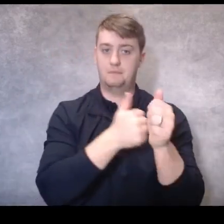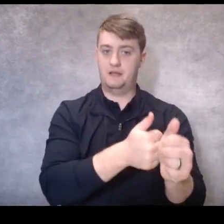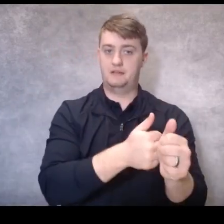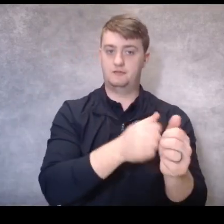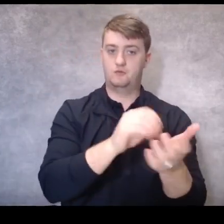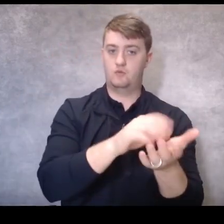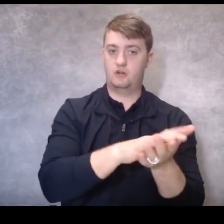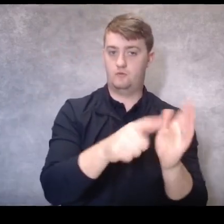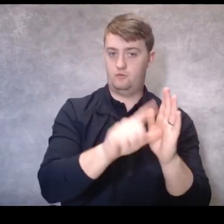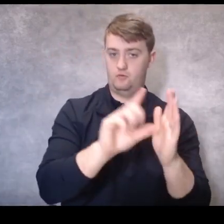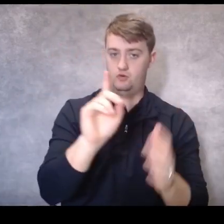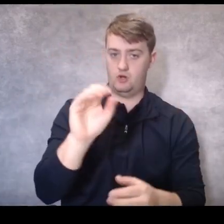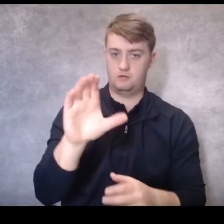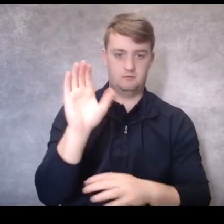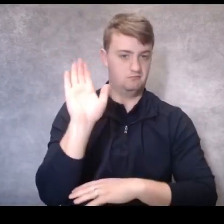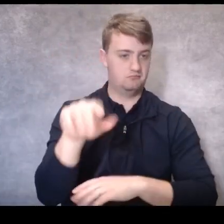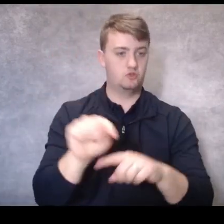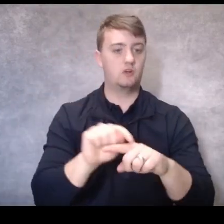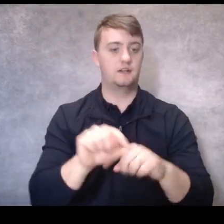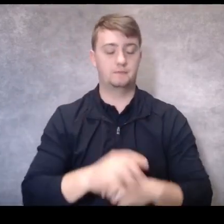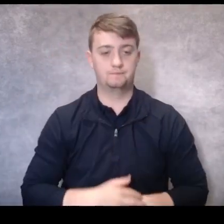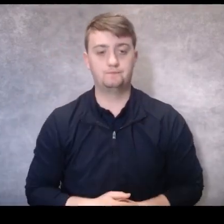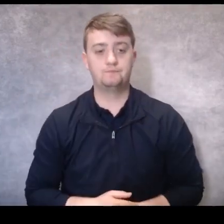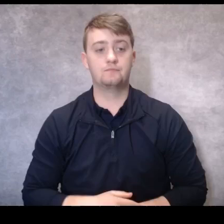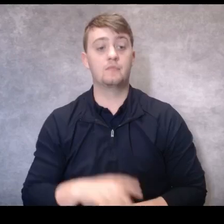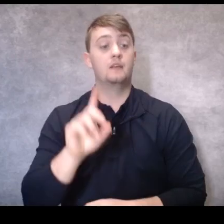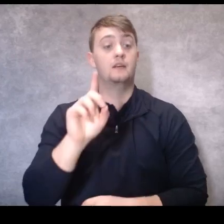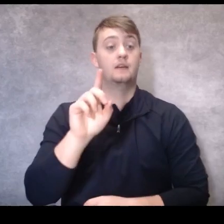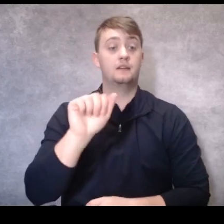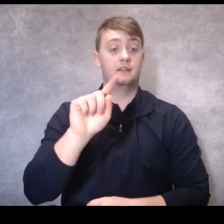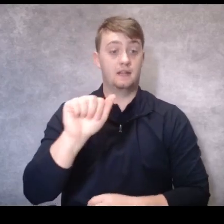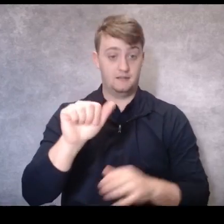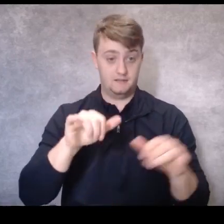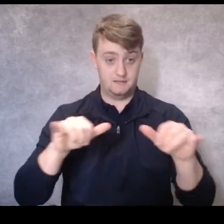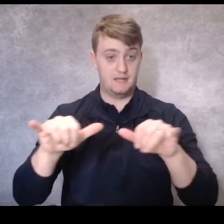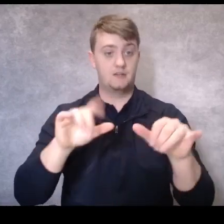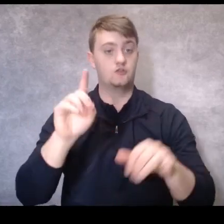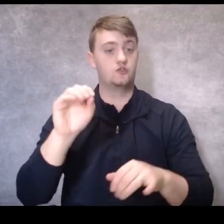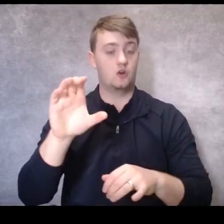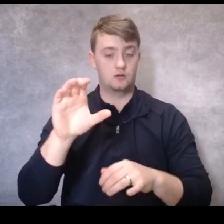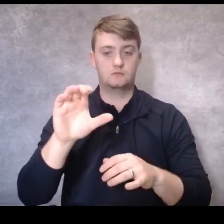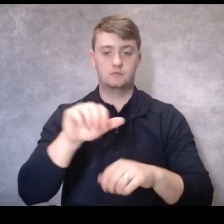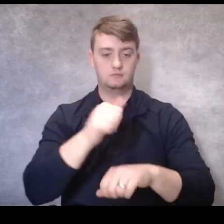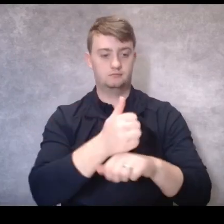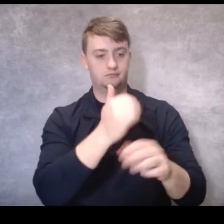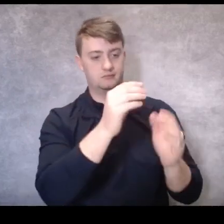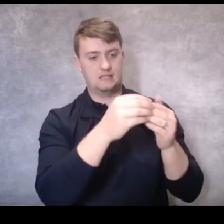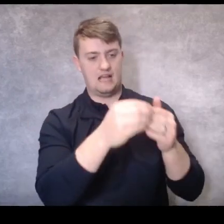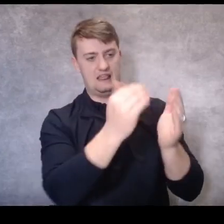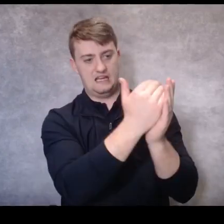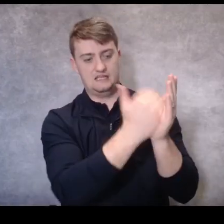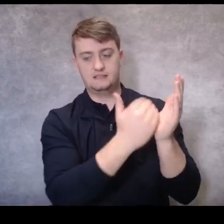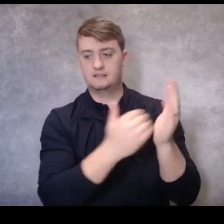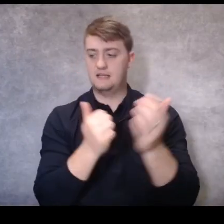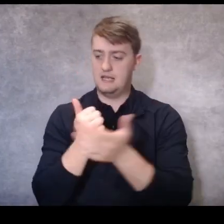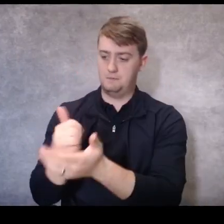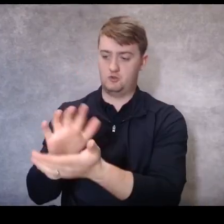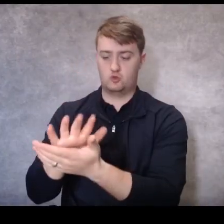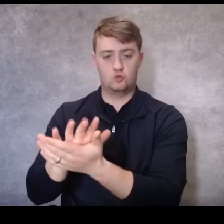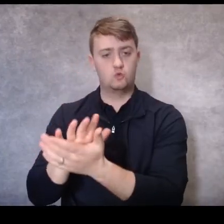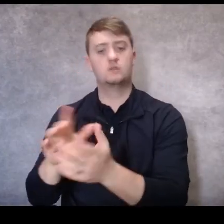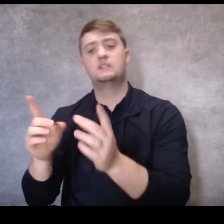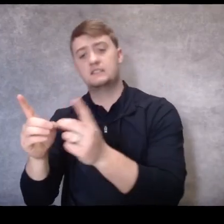Review document throughout the training. The Data Standard document provides a set of guidelines to assist schools